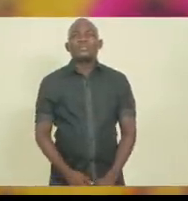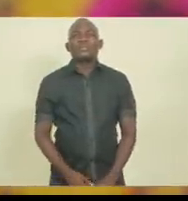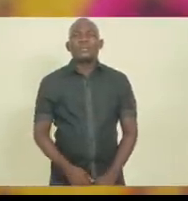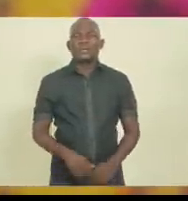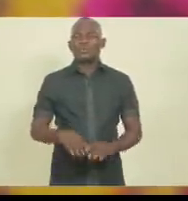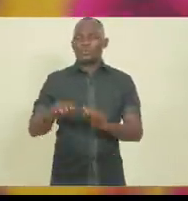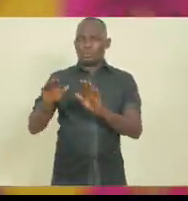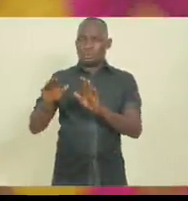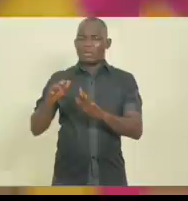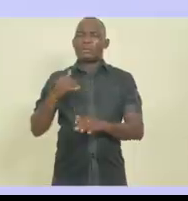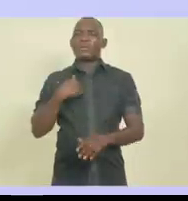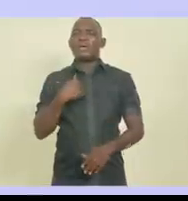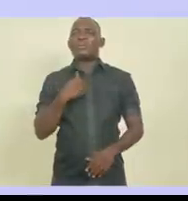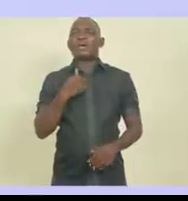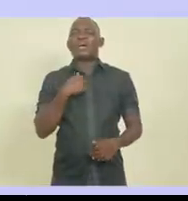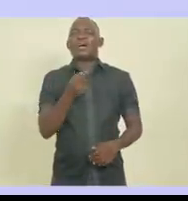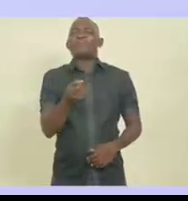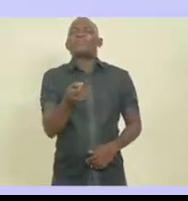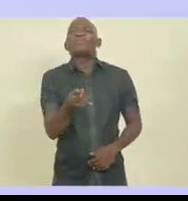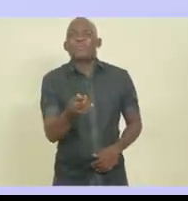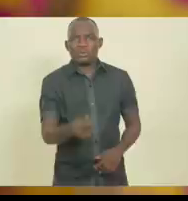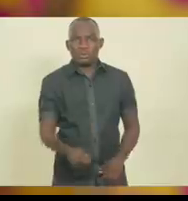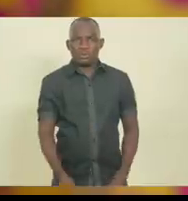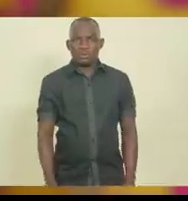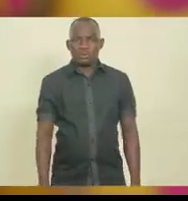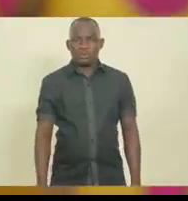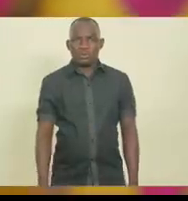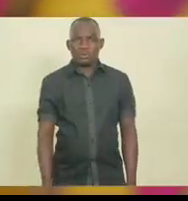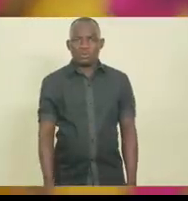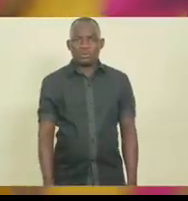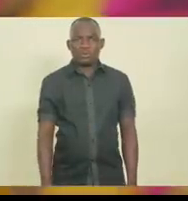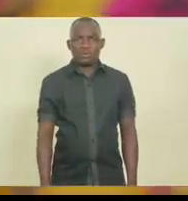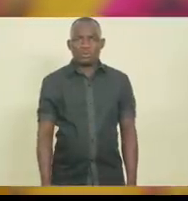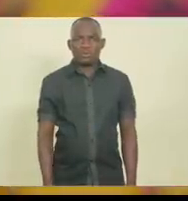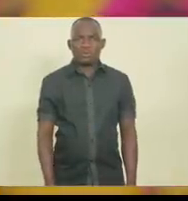Just small. Small? It's a lie, madam. Eh?